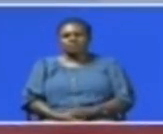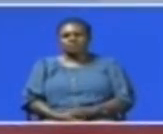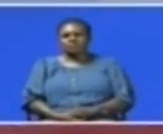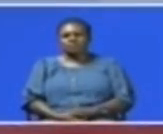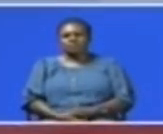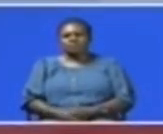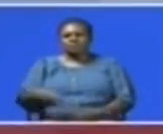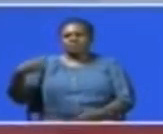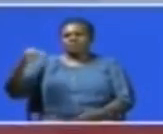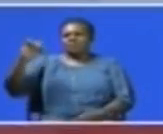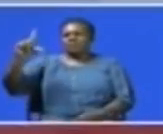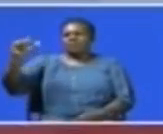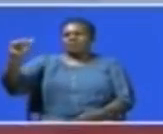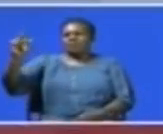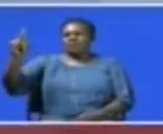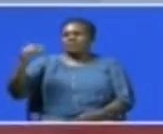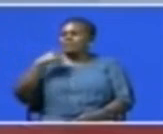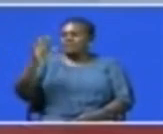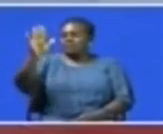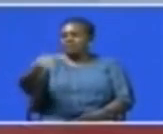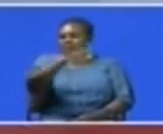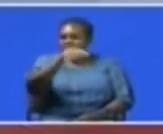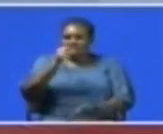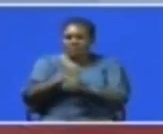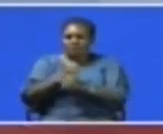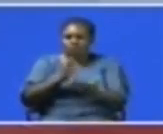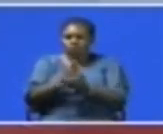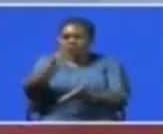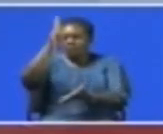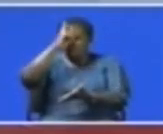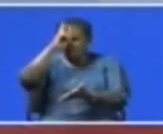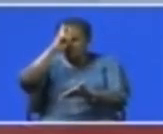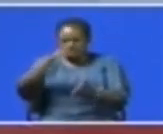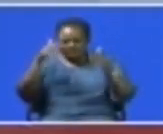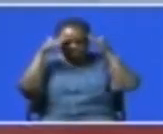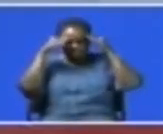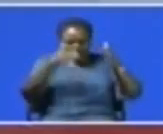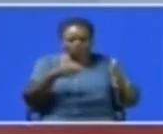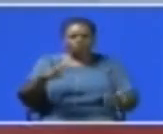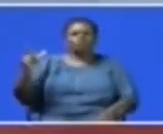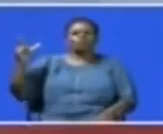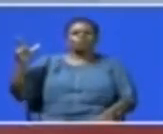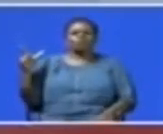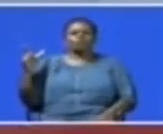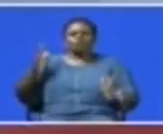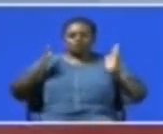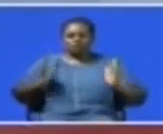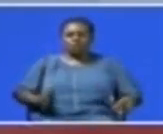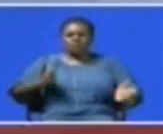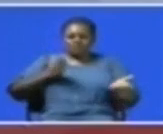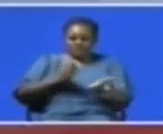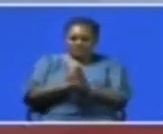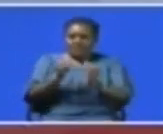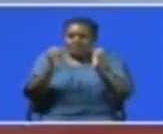Hillary Nzioki Mutyambai has told Parliament that he will ensure police officers observe the rule of law and human rights should